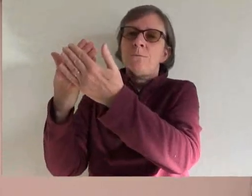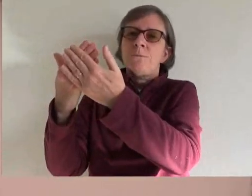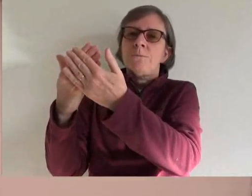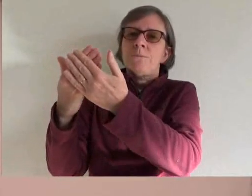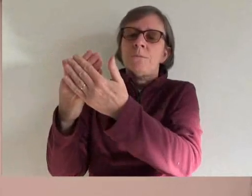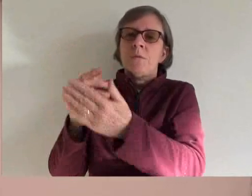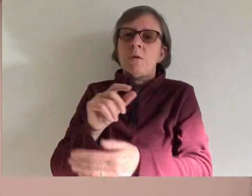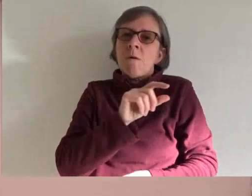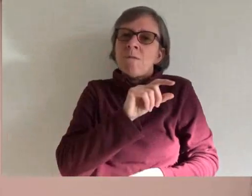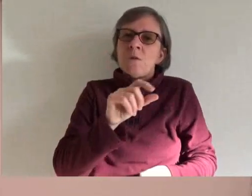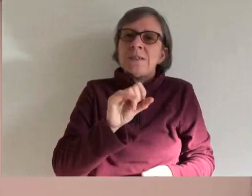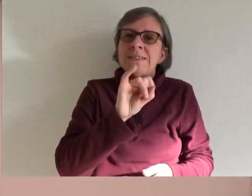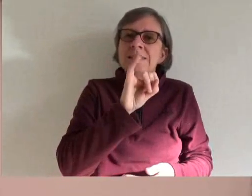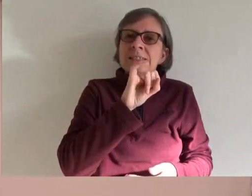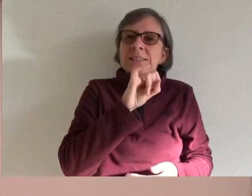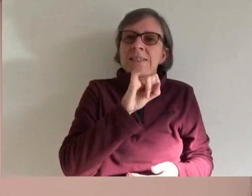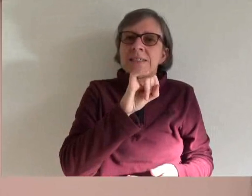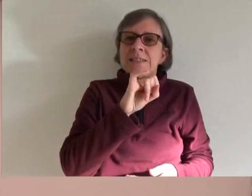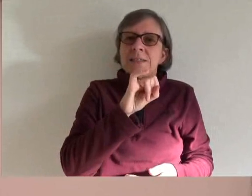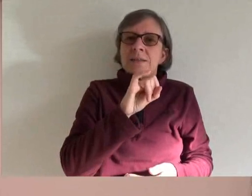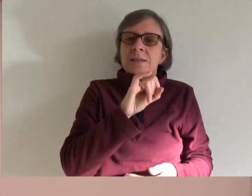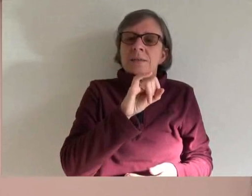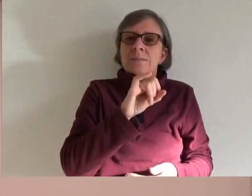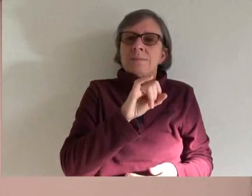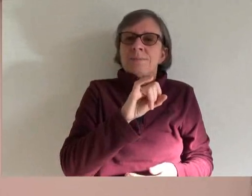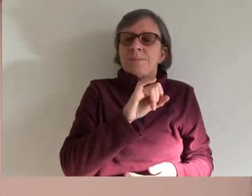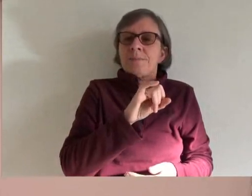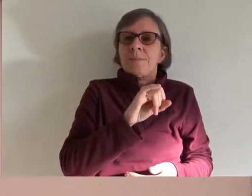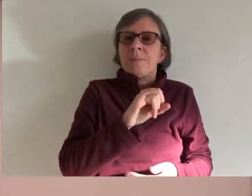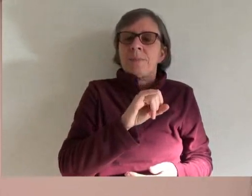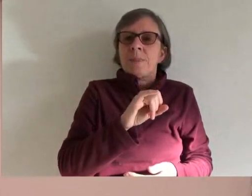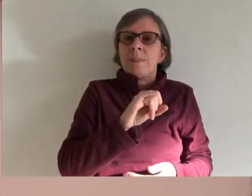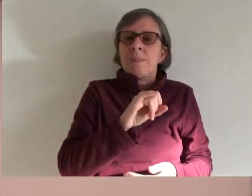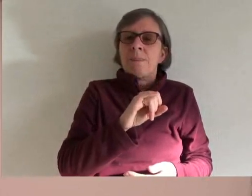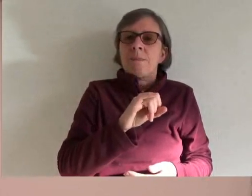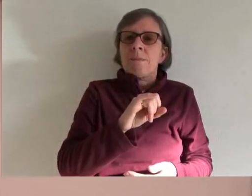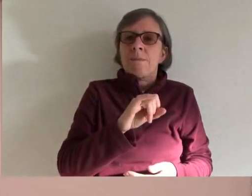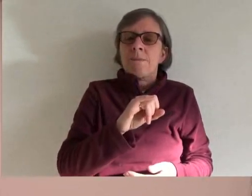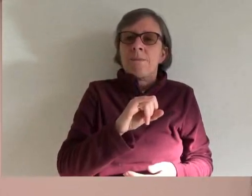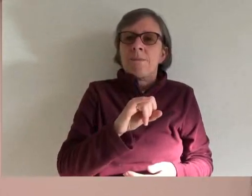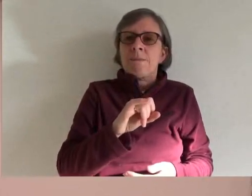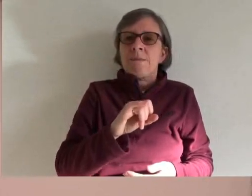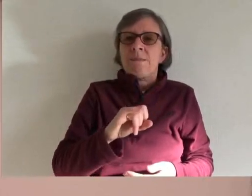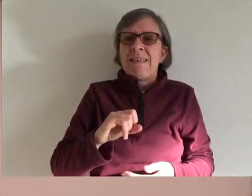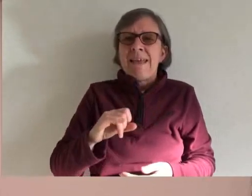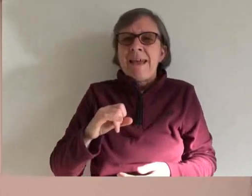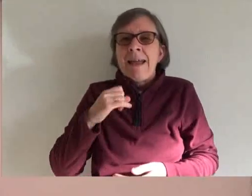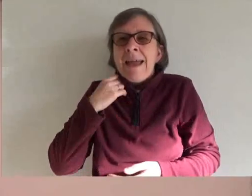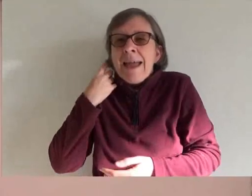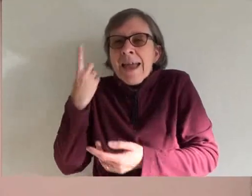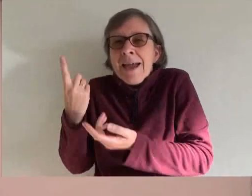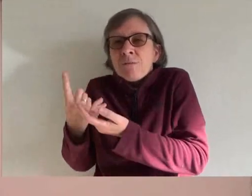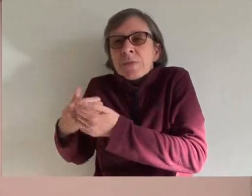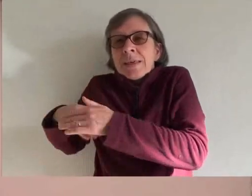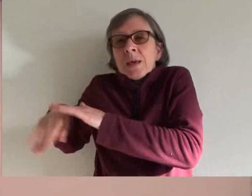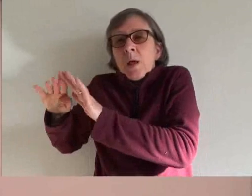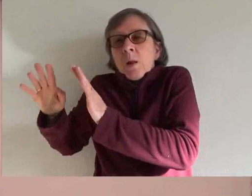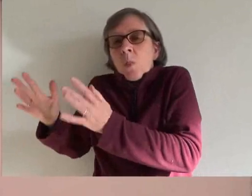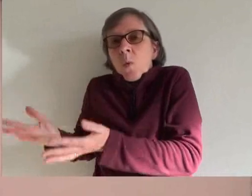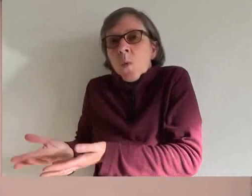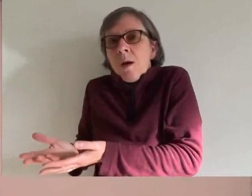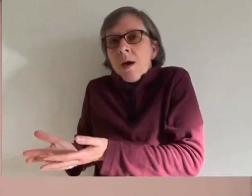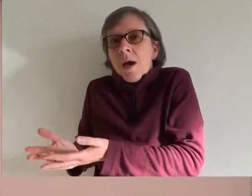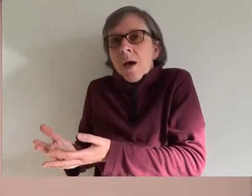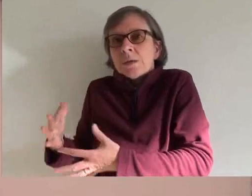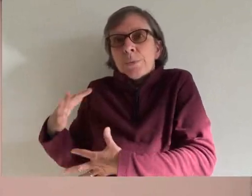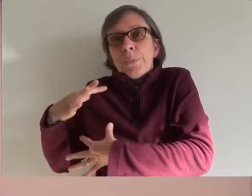And then in verse 16, we read, for everything in the world, the cravings of the sinful man, the lust of his